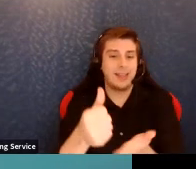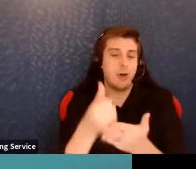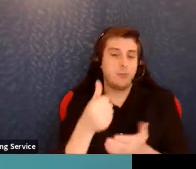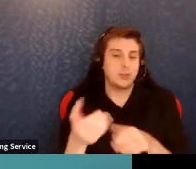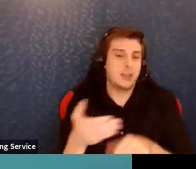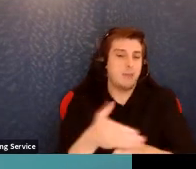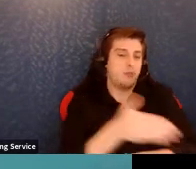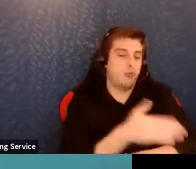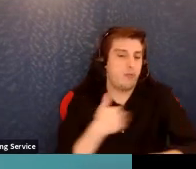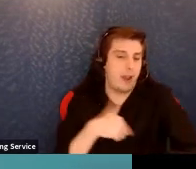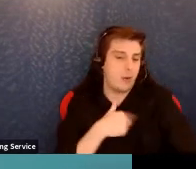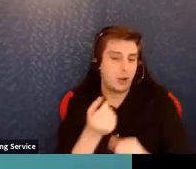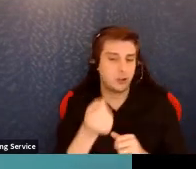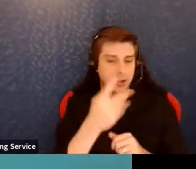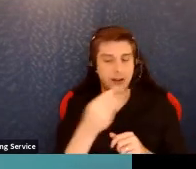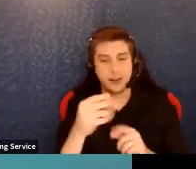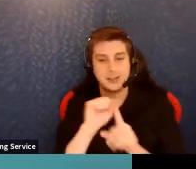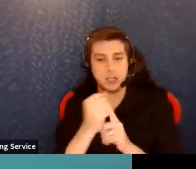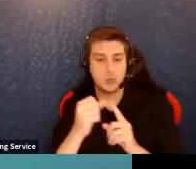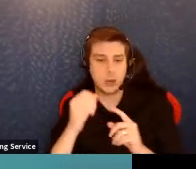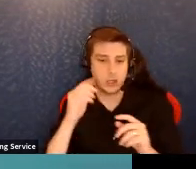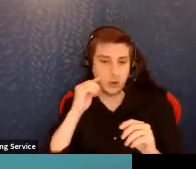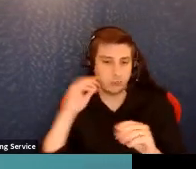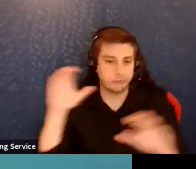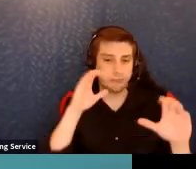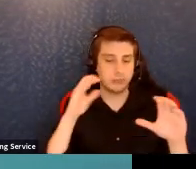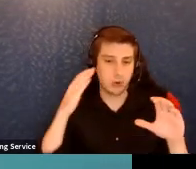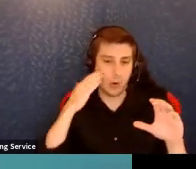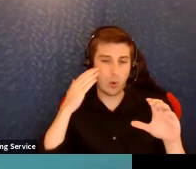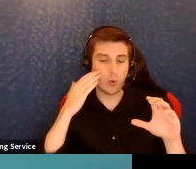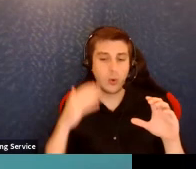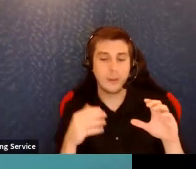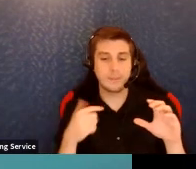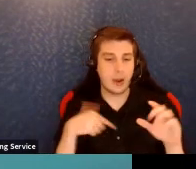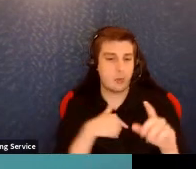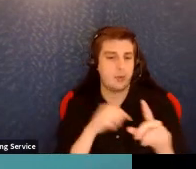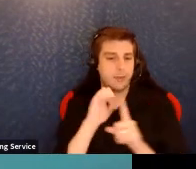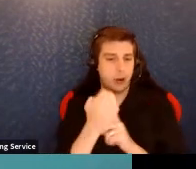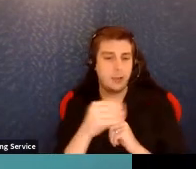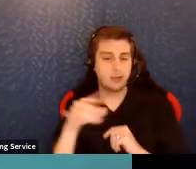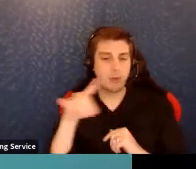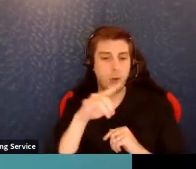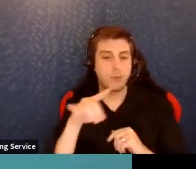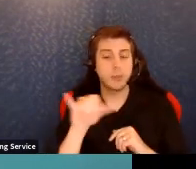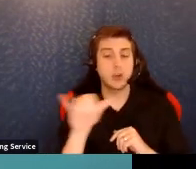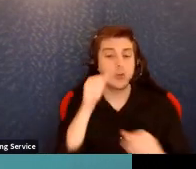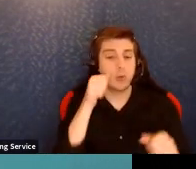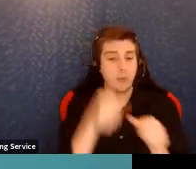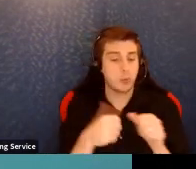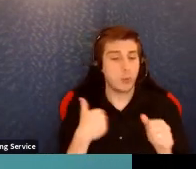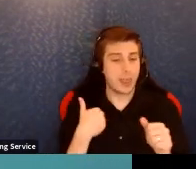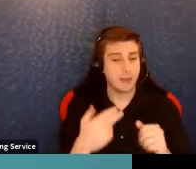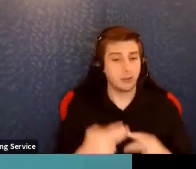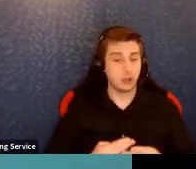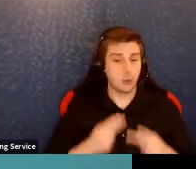situational awareness of our environment and our drone. Remember that we also have human factors to keep in mind. Bring out